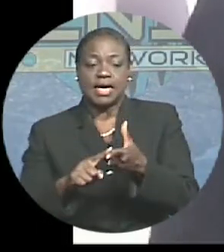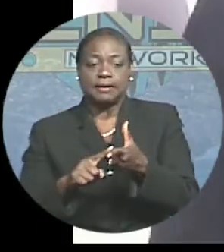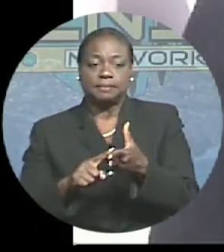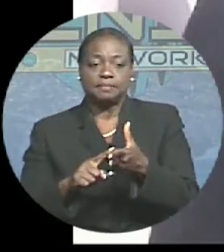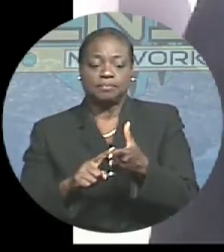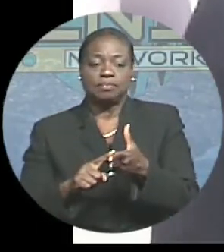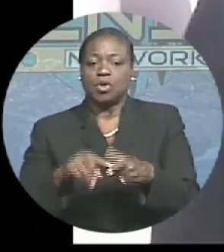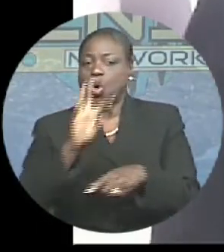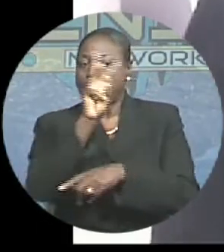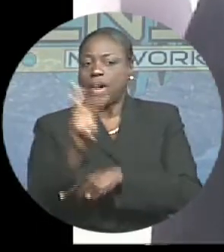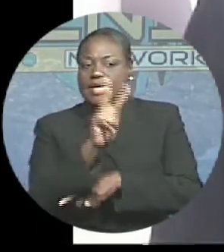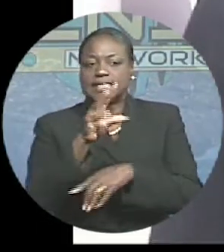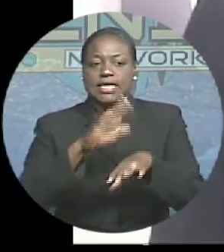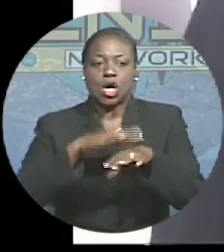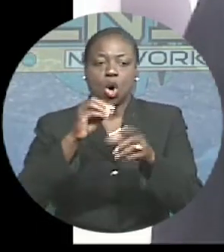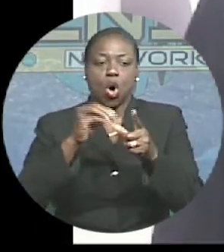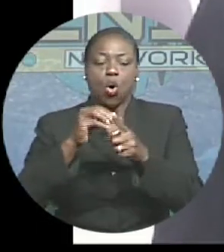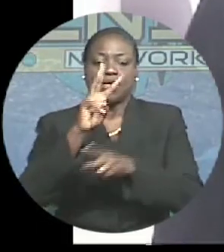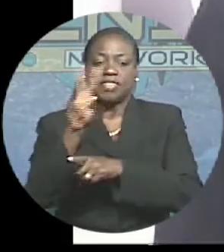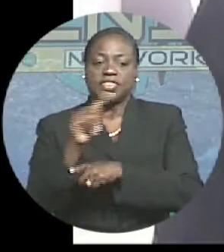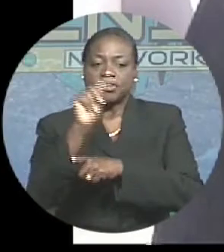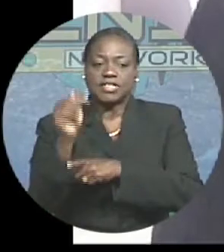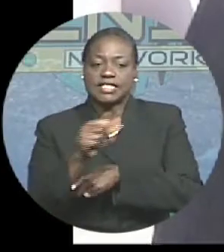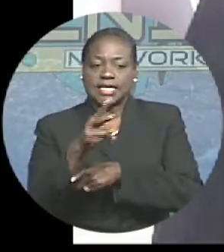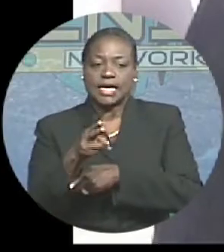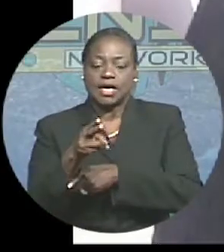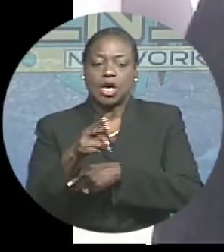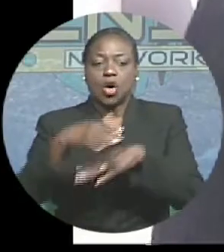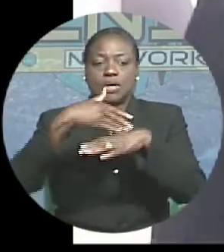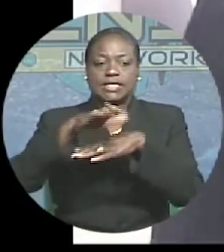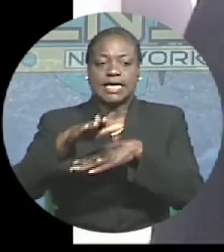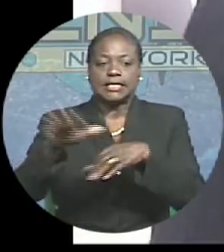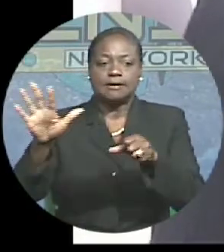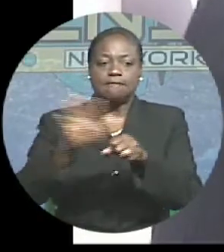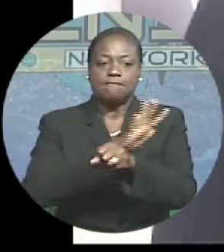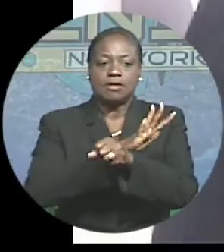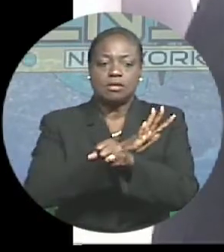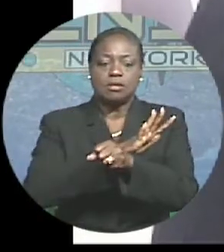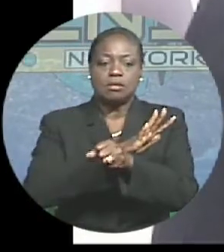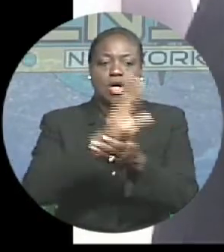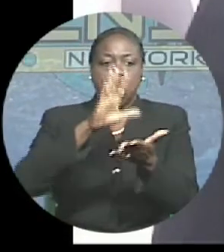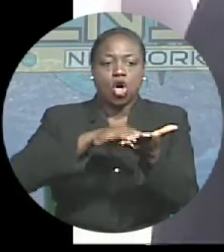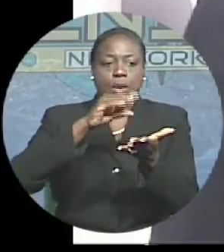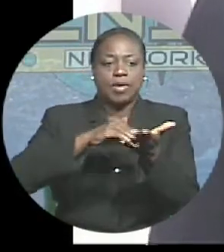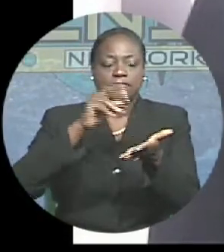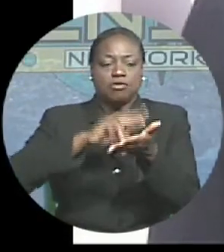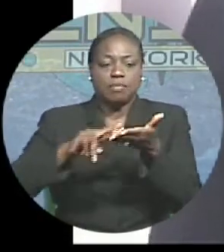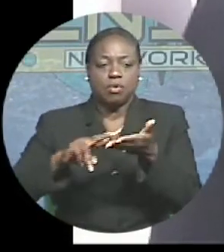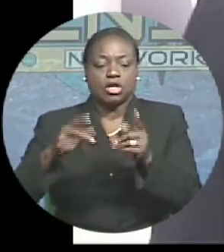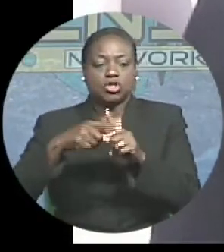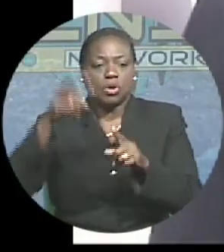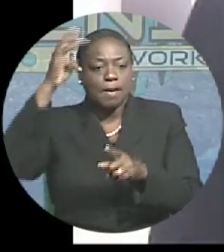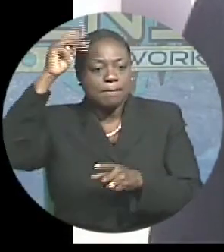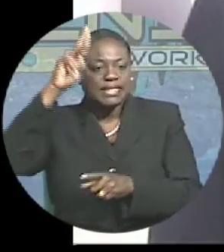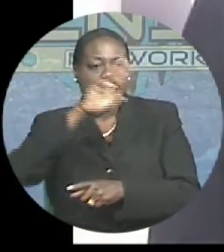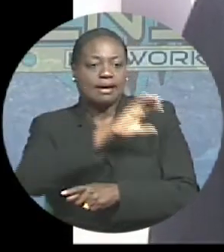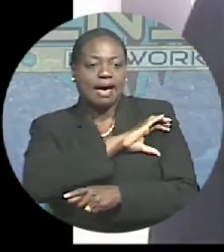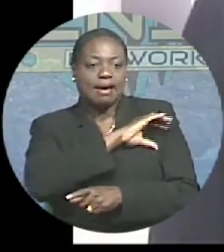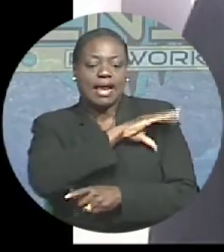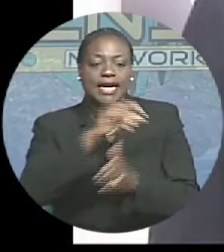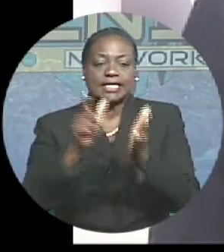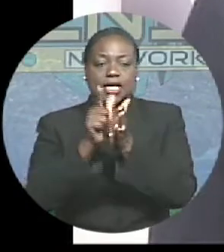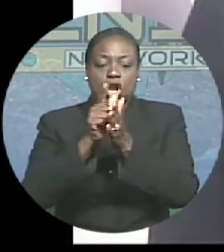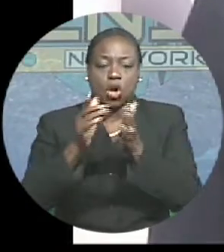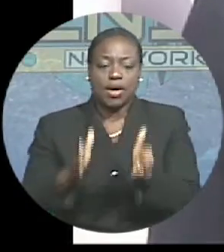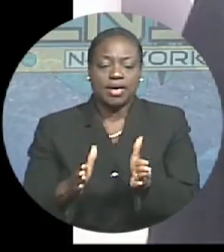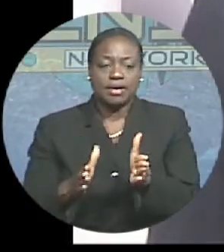either Wednesday or Thursday, we would have sent a full copy of the report to Mr. Cargill and his lawyer. And on Friday, I think we